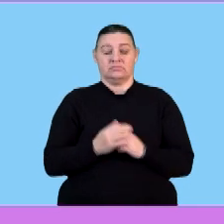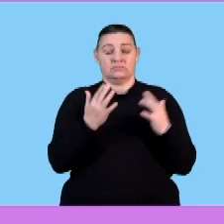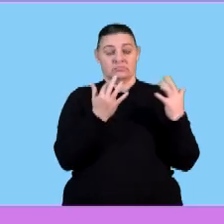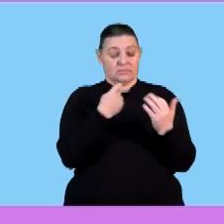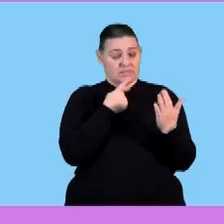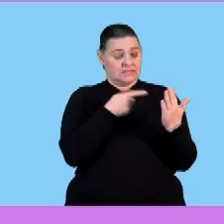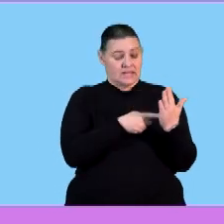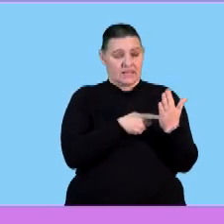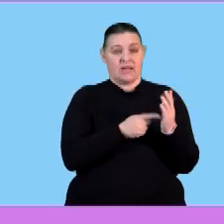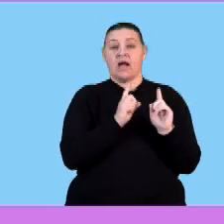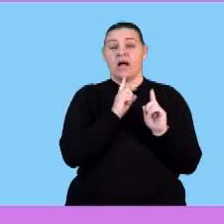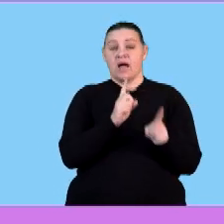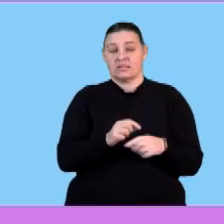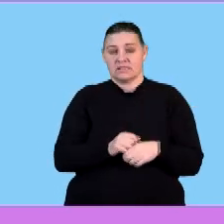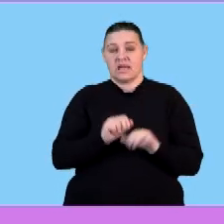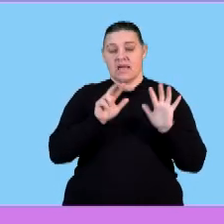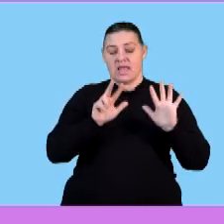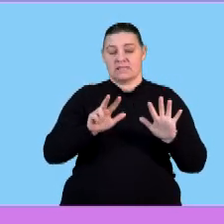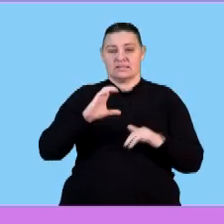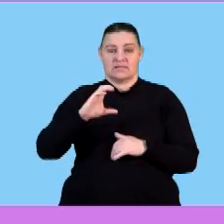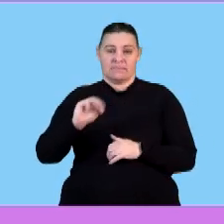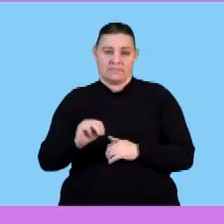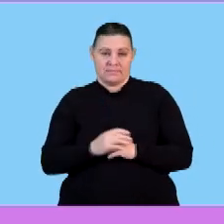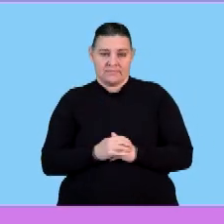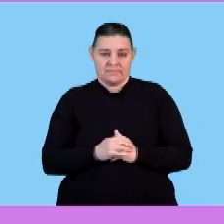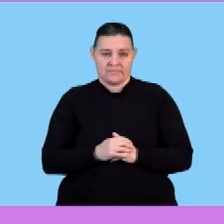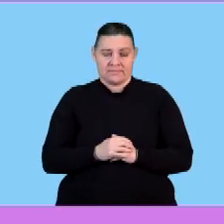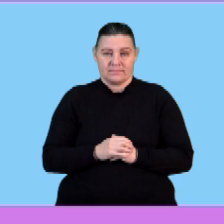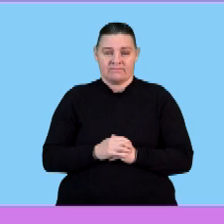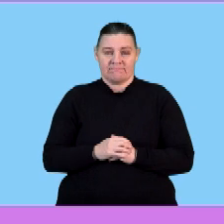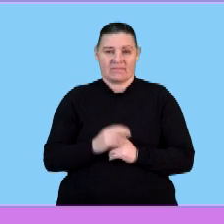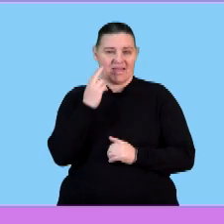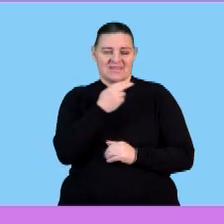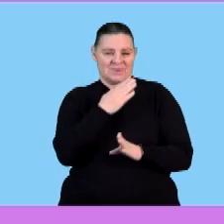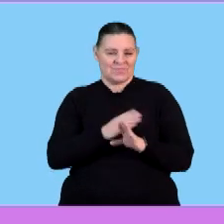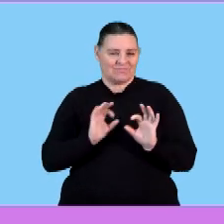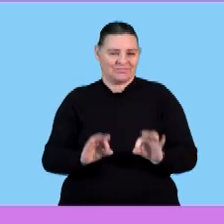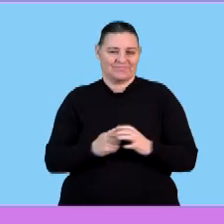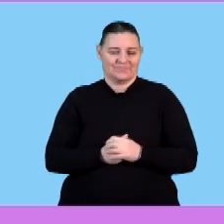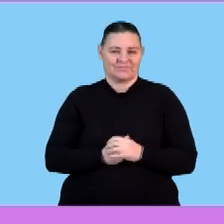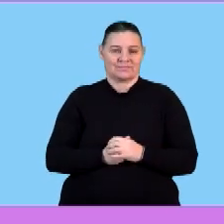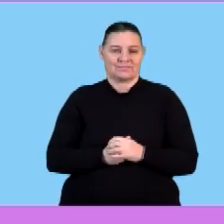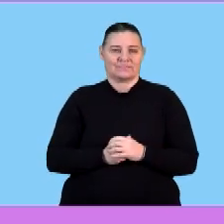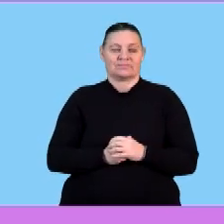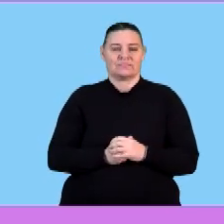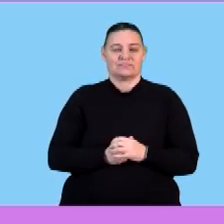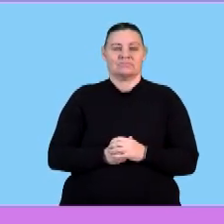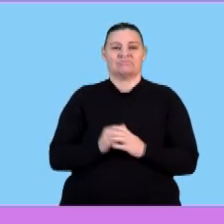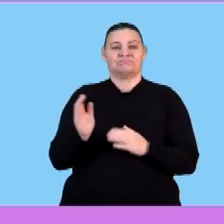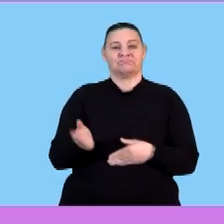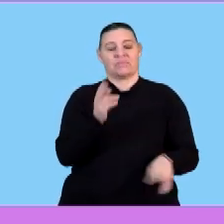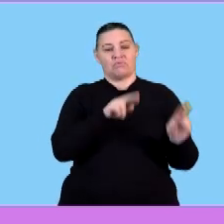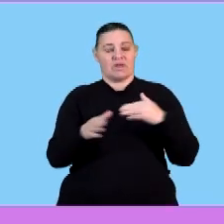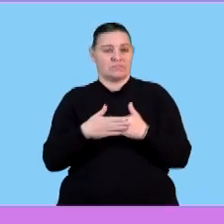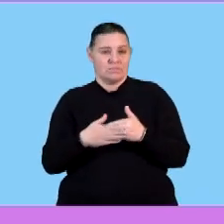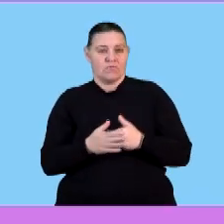the calculator tells me that the answer is 8 centimeters. Here we go. Nice work. Let's revise some more